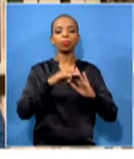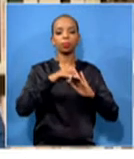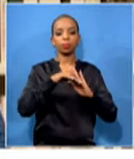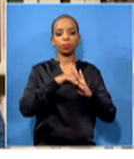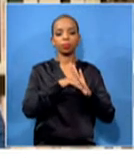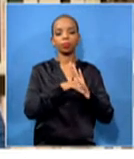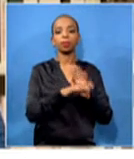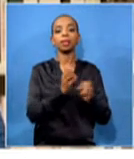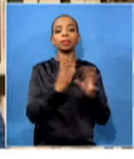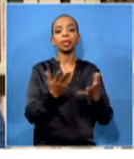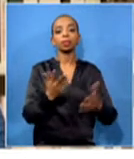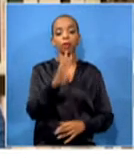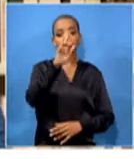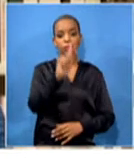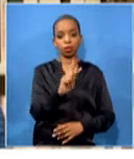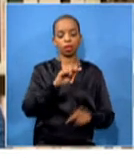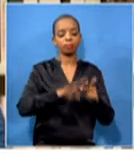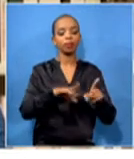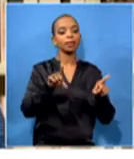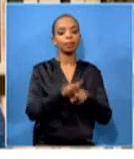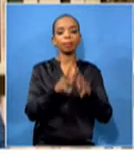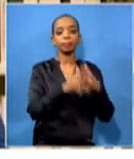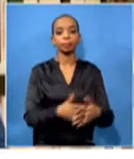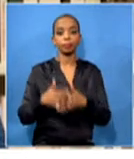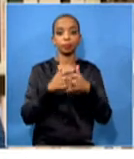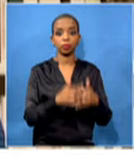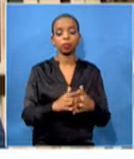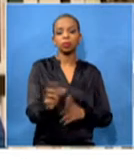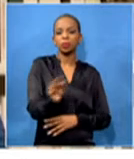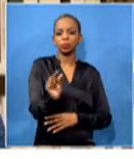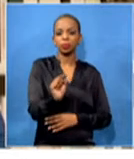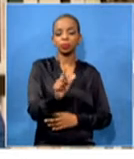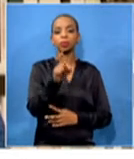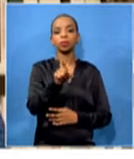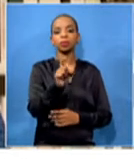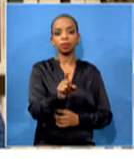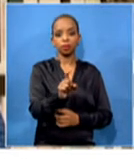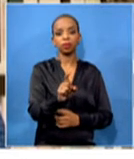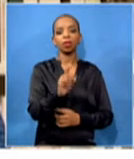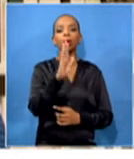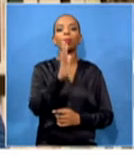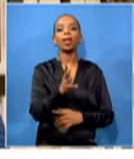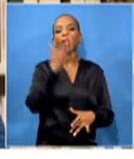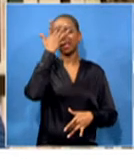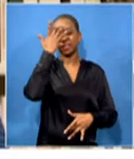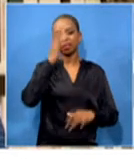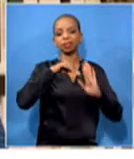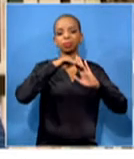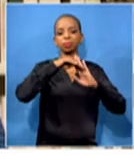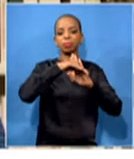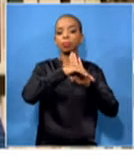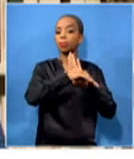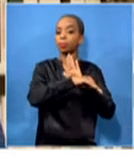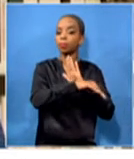later, still going in the US, but very soon the disease intensity, if you will be low and it will